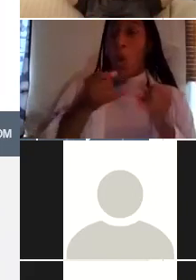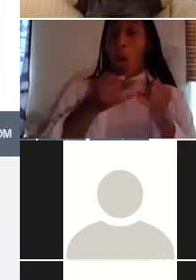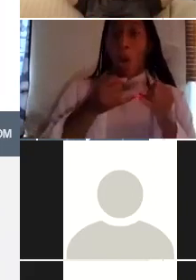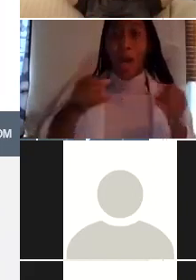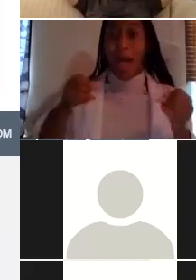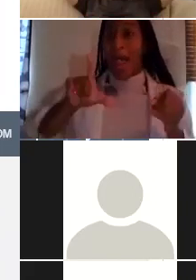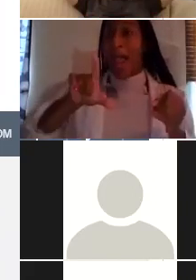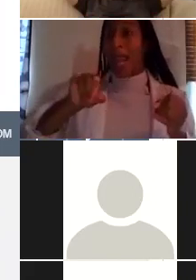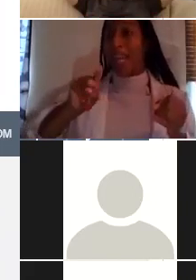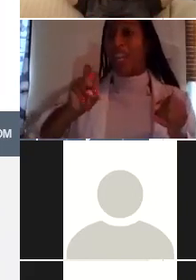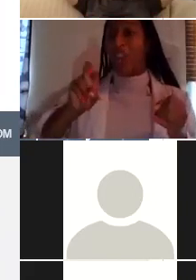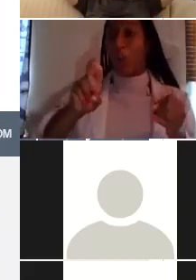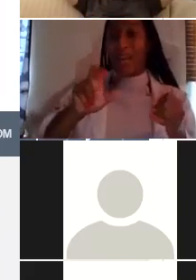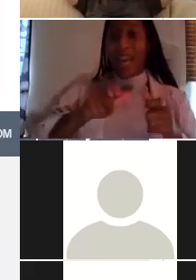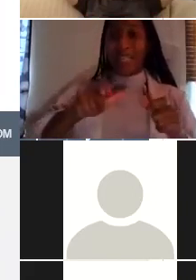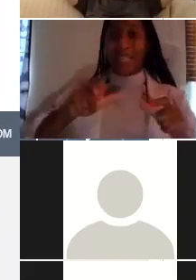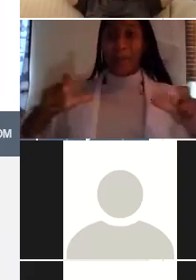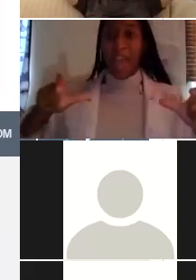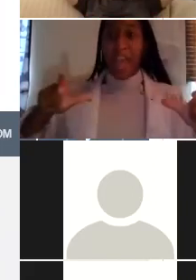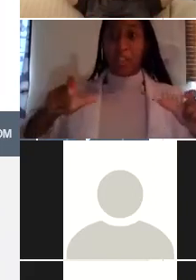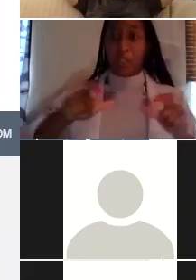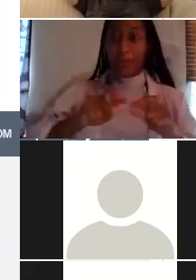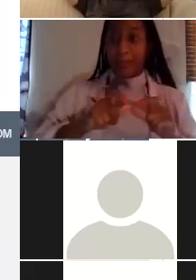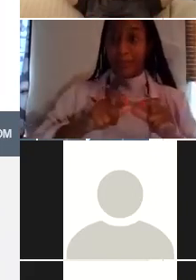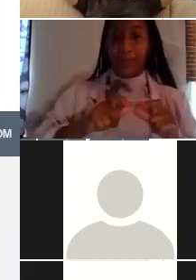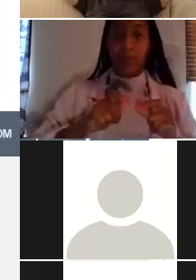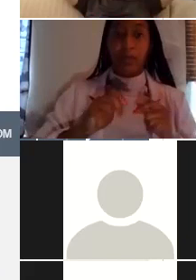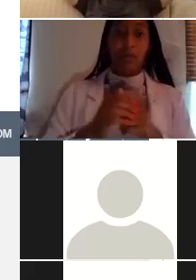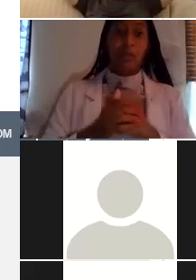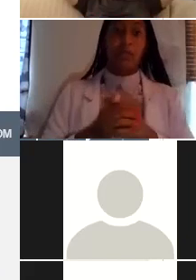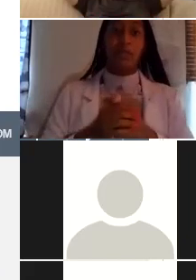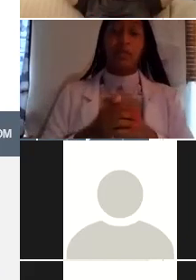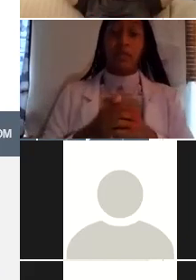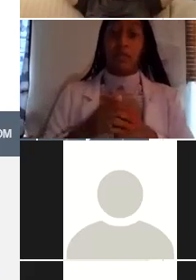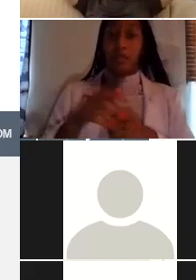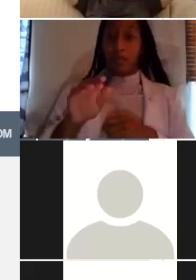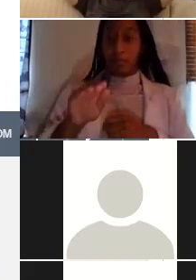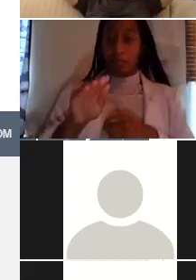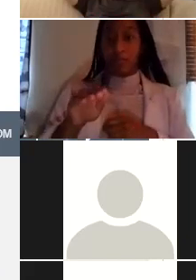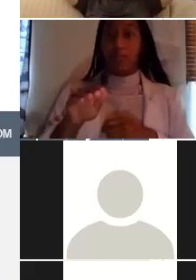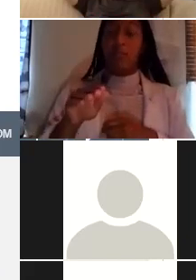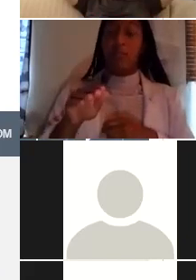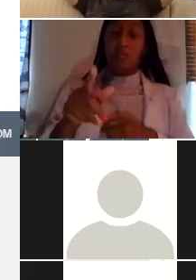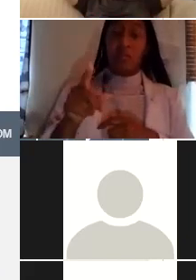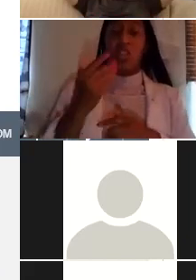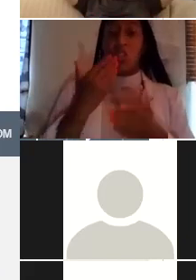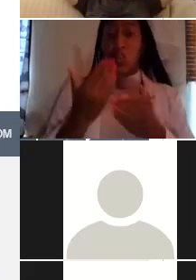It's worth noting that, you know, the ideal gas law looks at pressure, volume, and